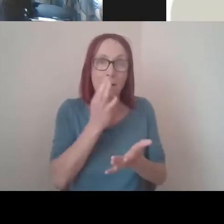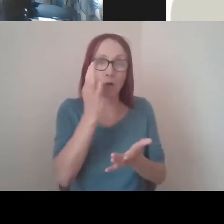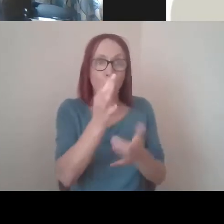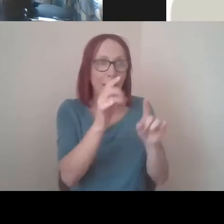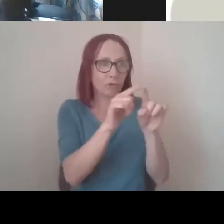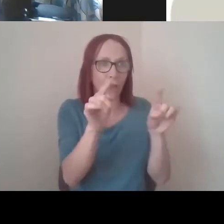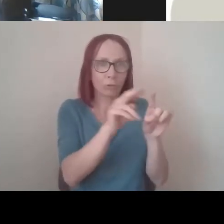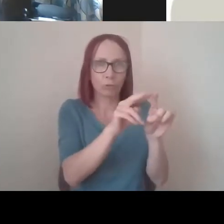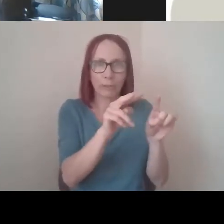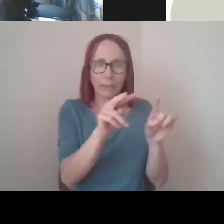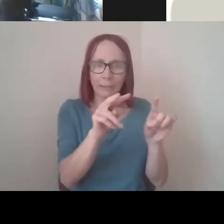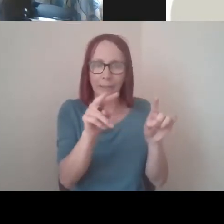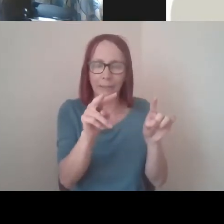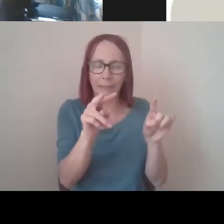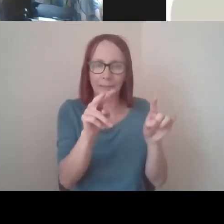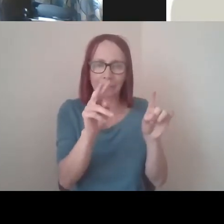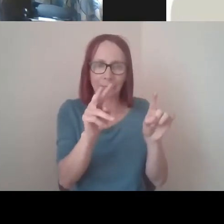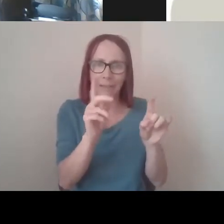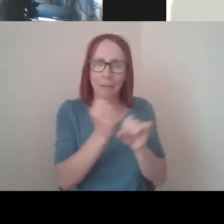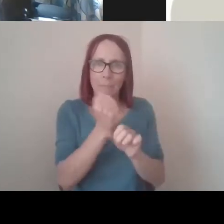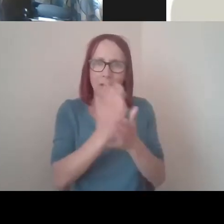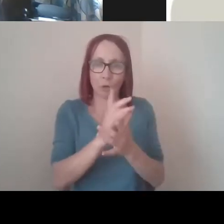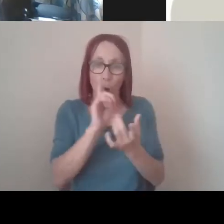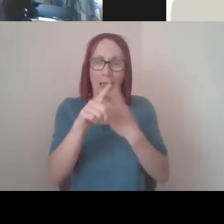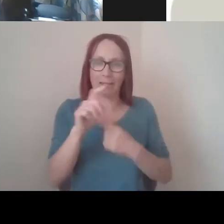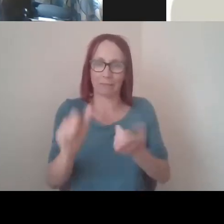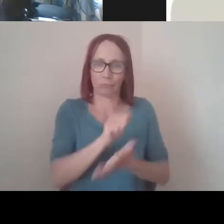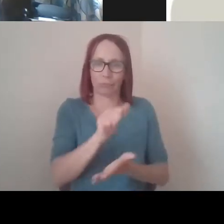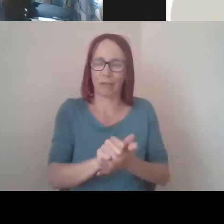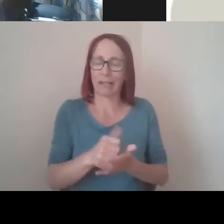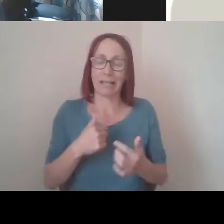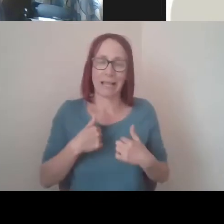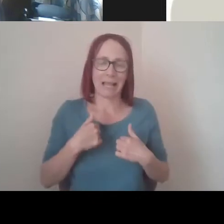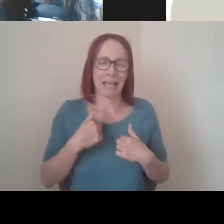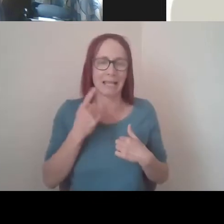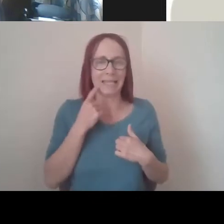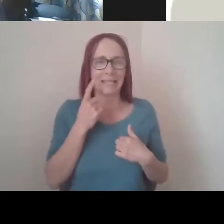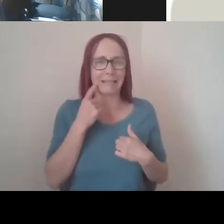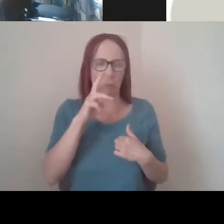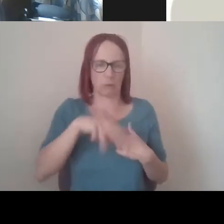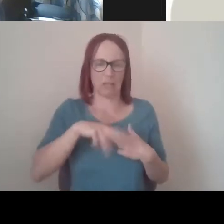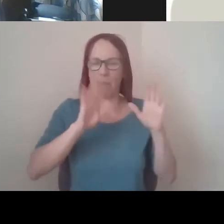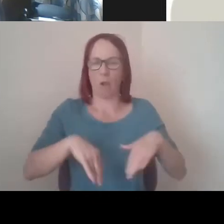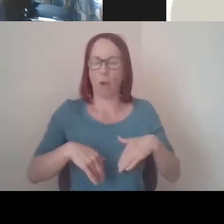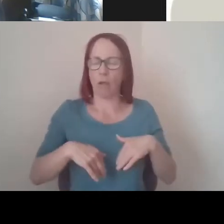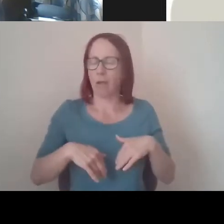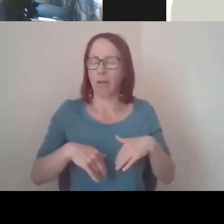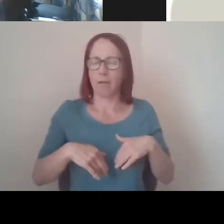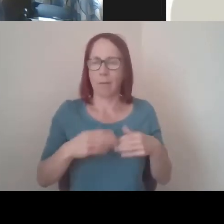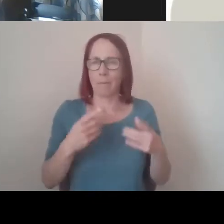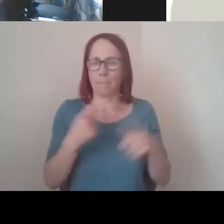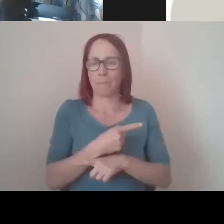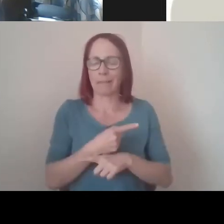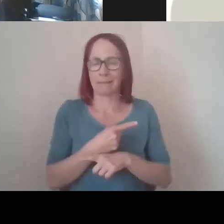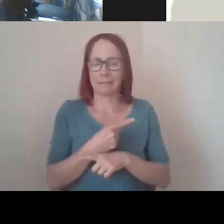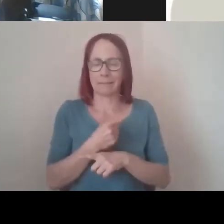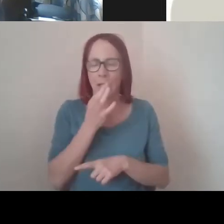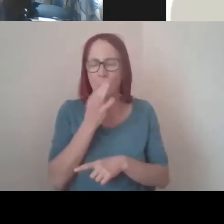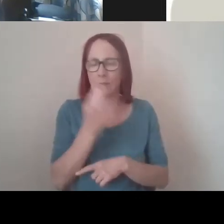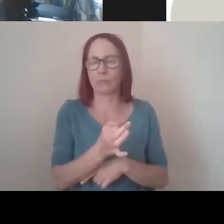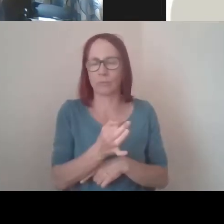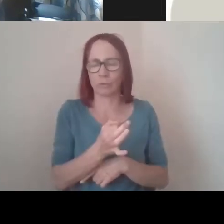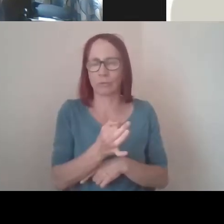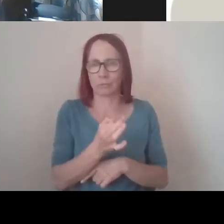they're asking you. I'm as bad as anybody else for not, but it's really quite important that you you answer